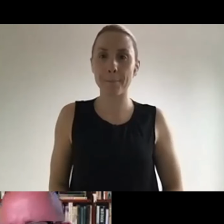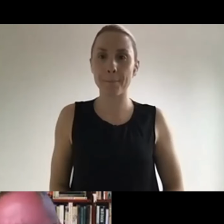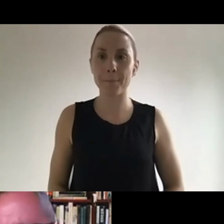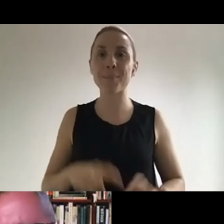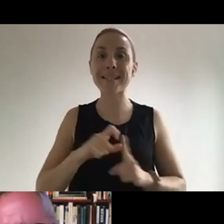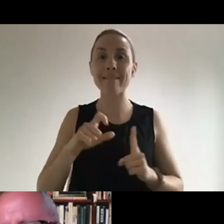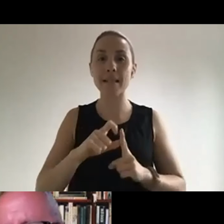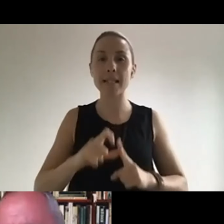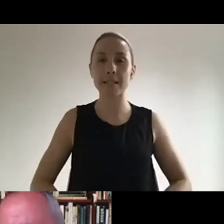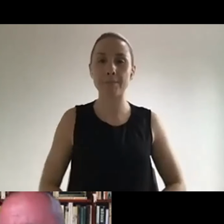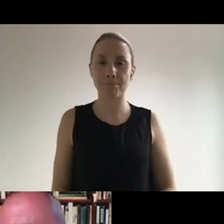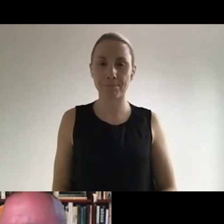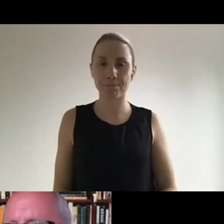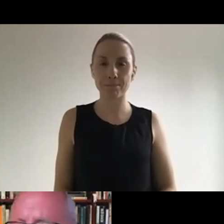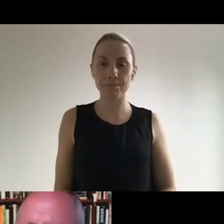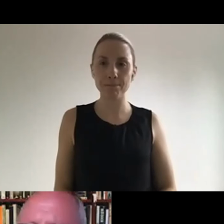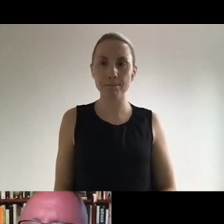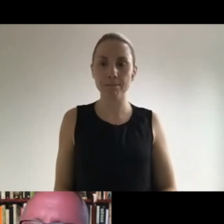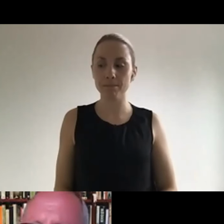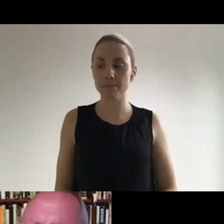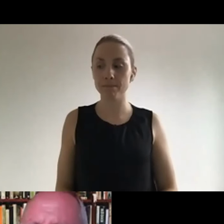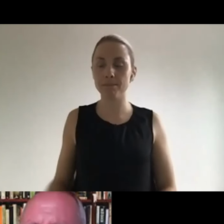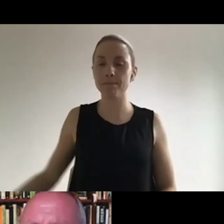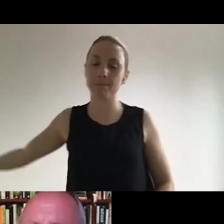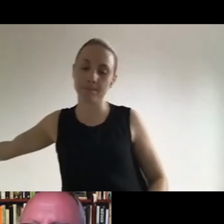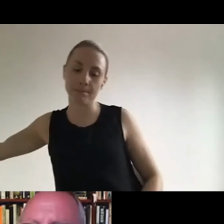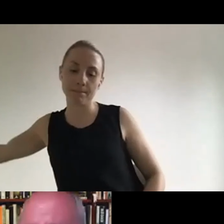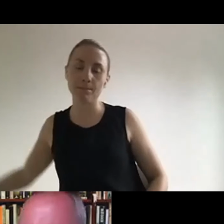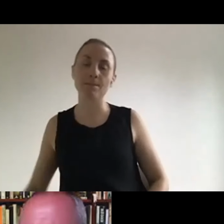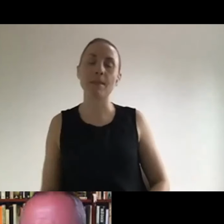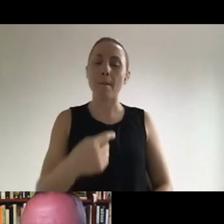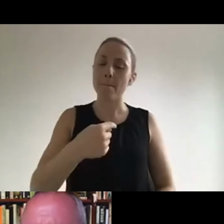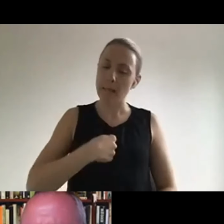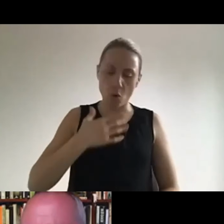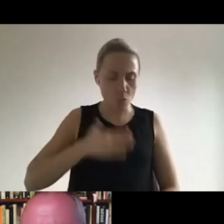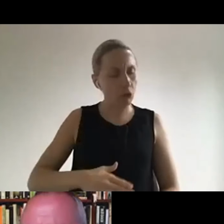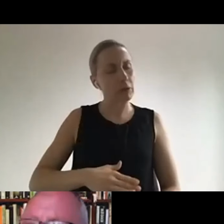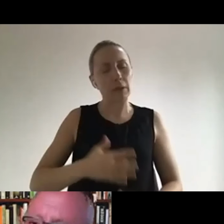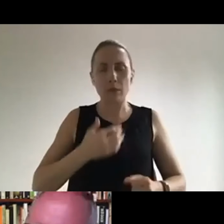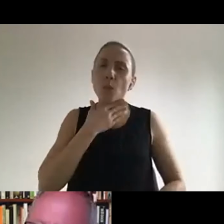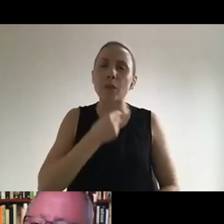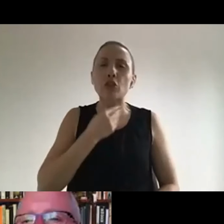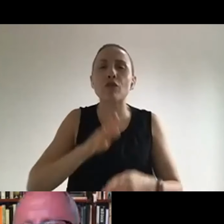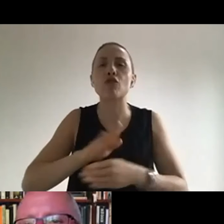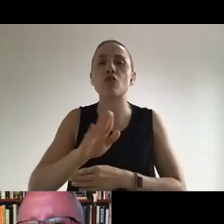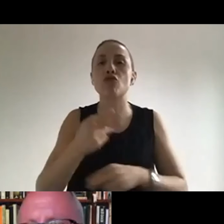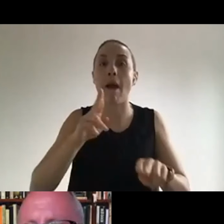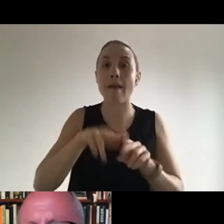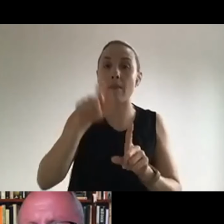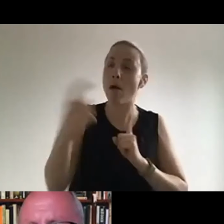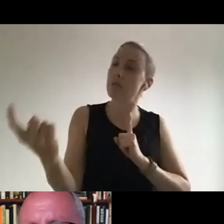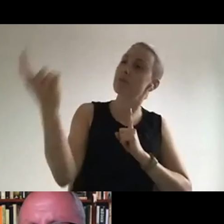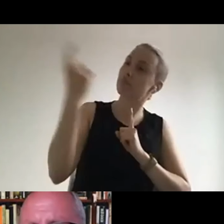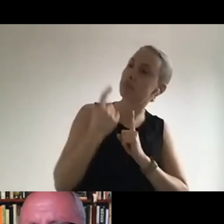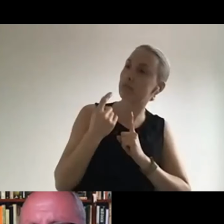world where everybody who gets a hearing aid or has a hearing test in the NHS is asked, would you like to be a research